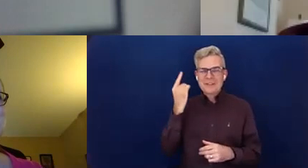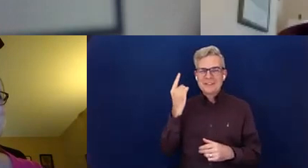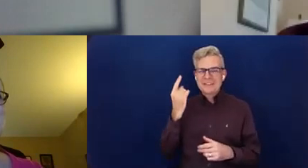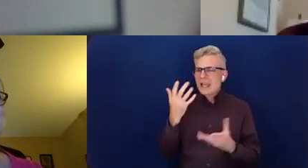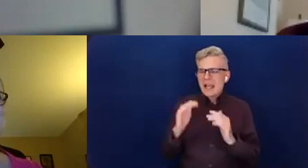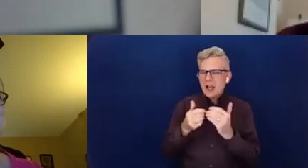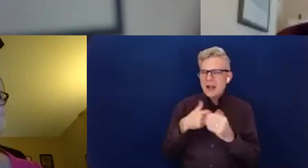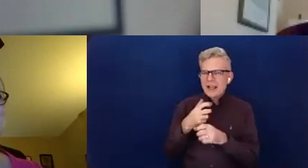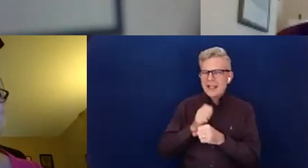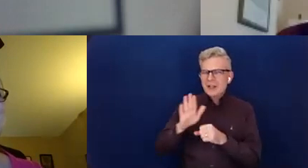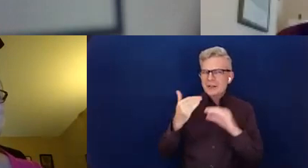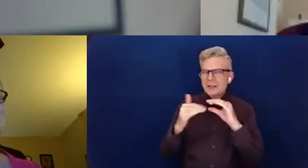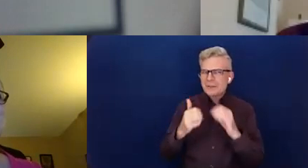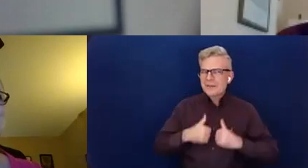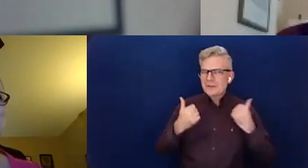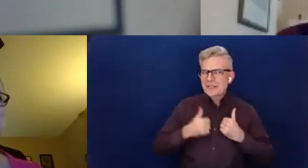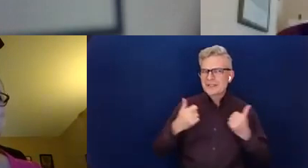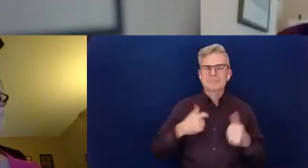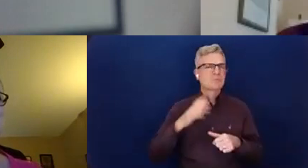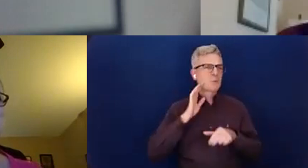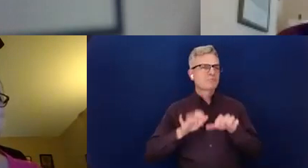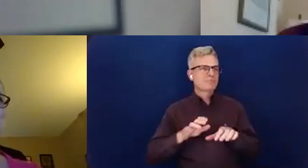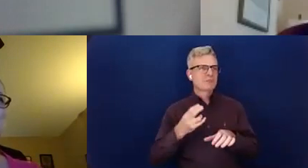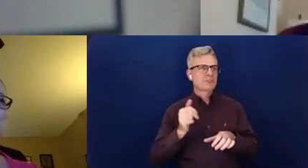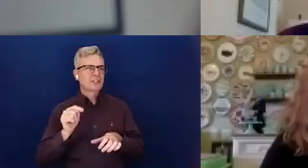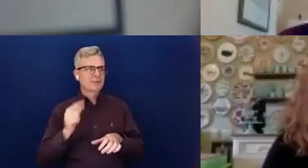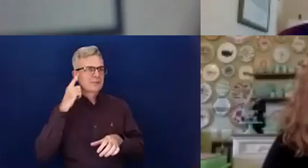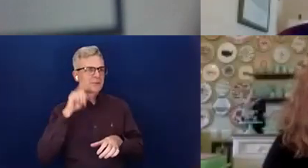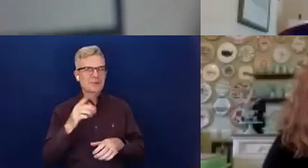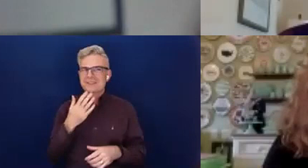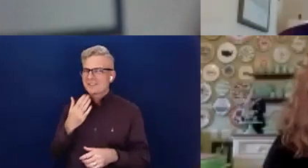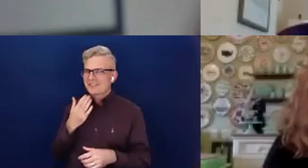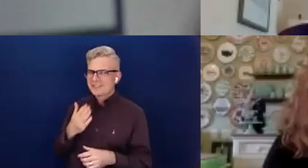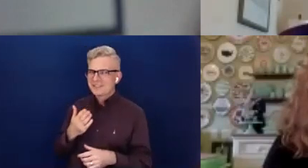address? I'll put it in the chat box for you. Thank you. That's it.